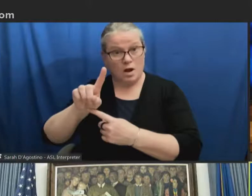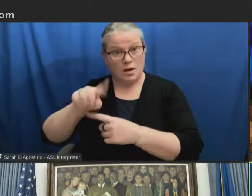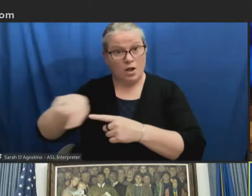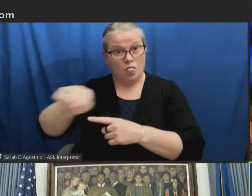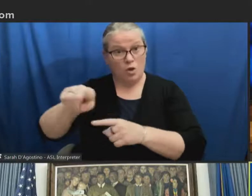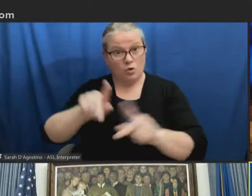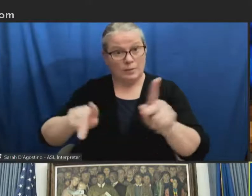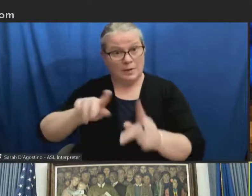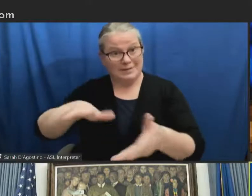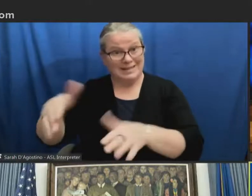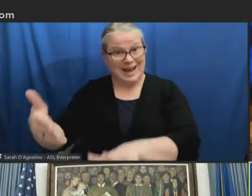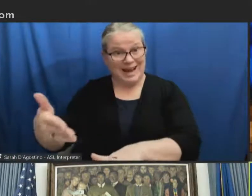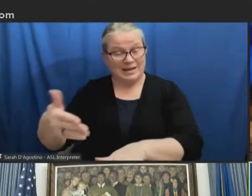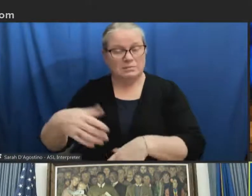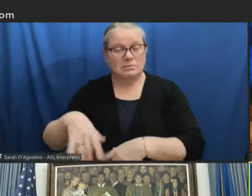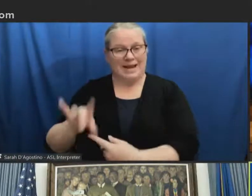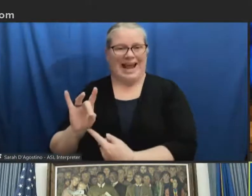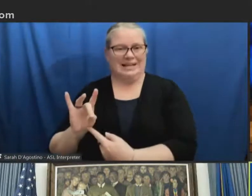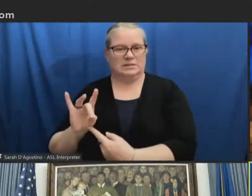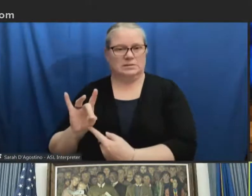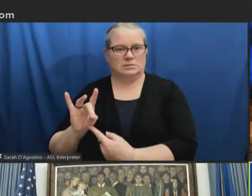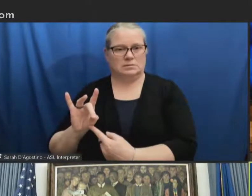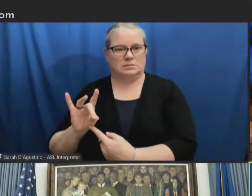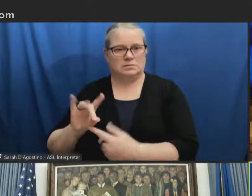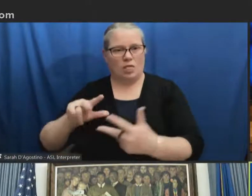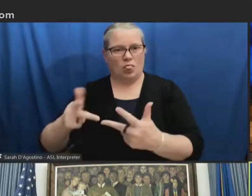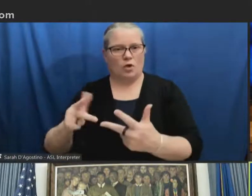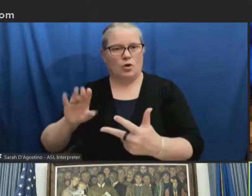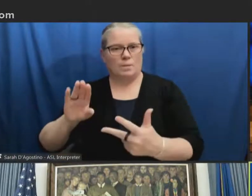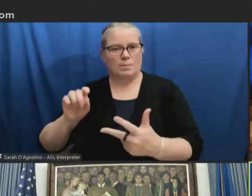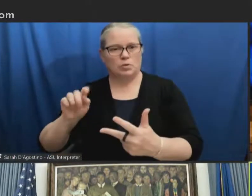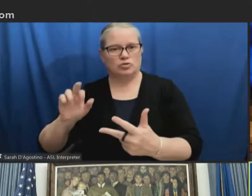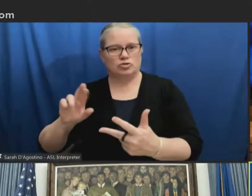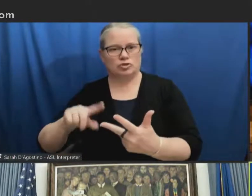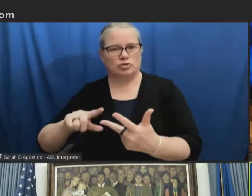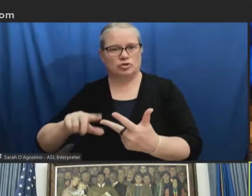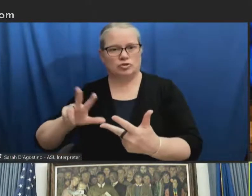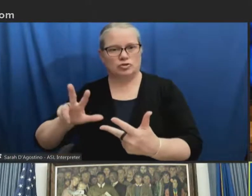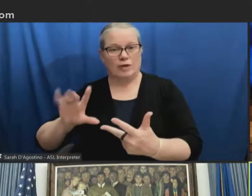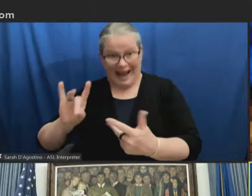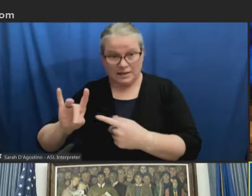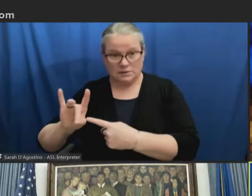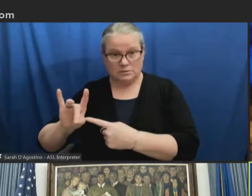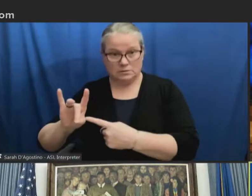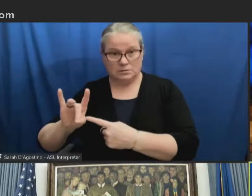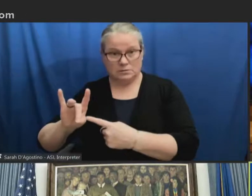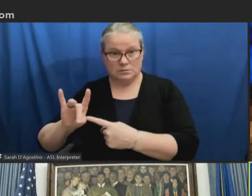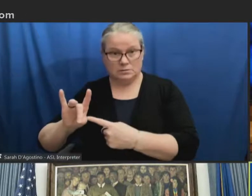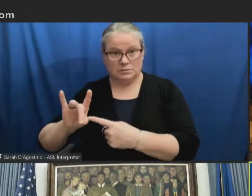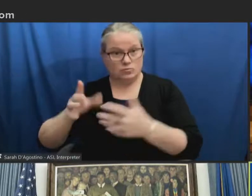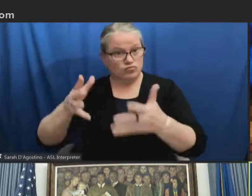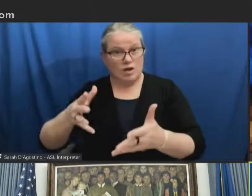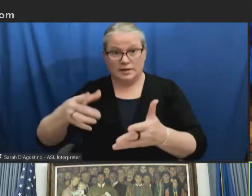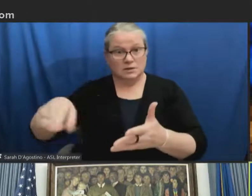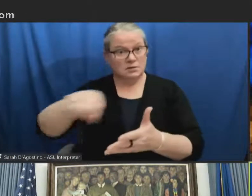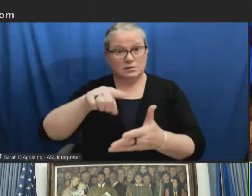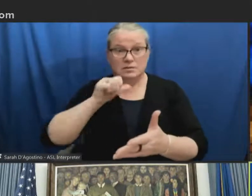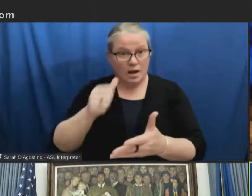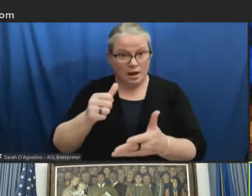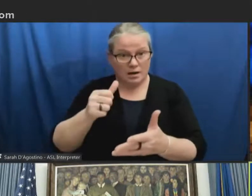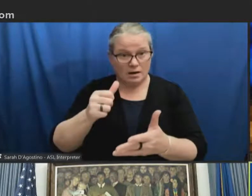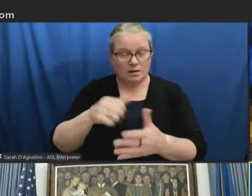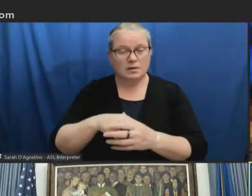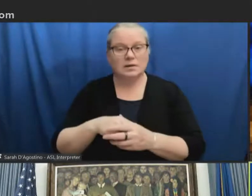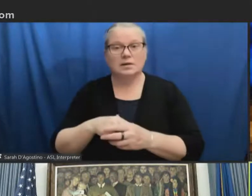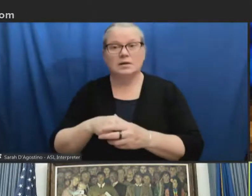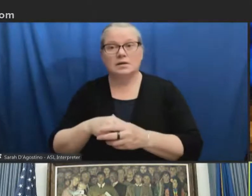group. And we know that vaccine immunity that we develop really is best